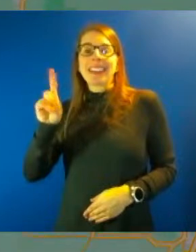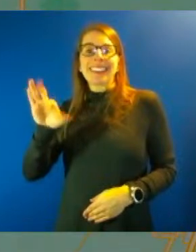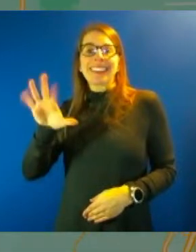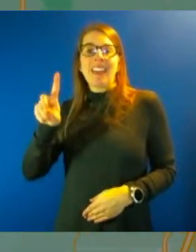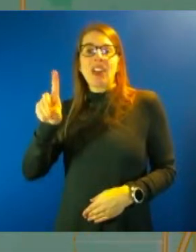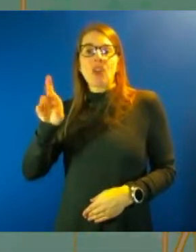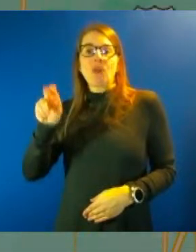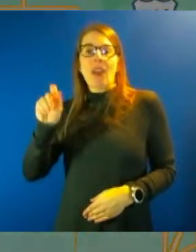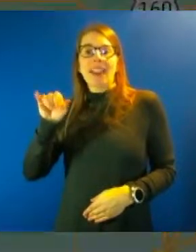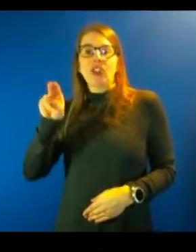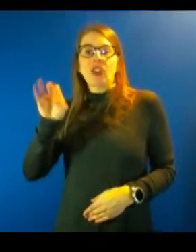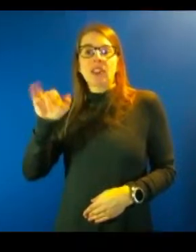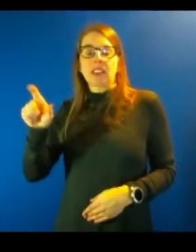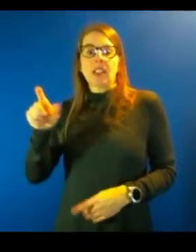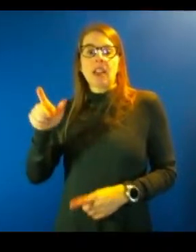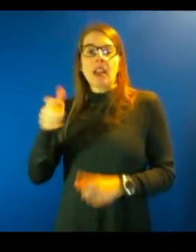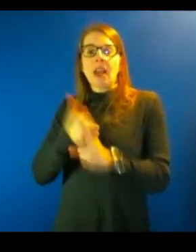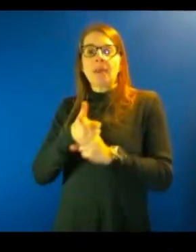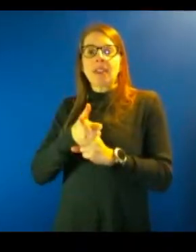dying of a gunshot wound to the head.